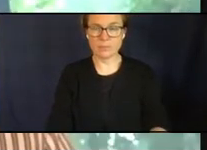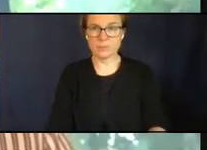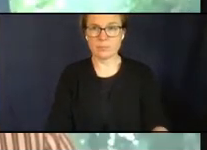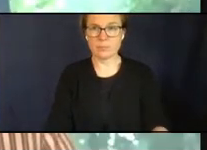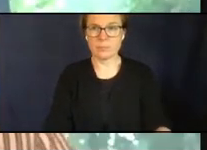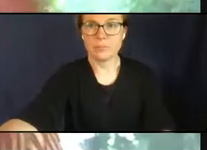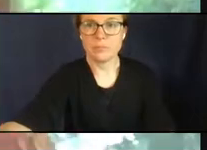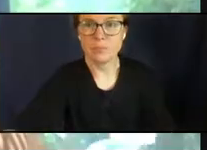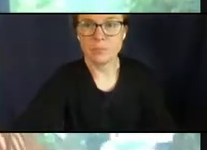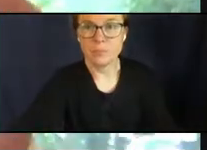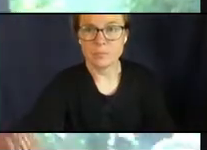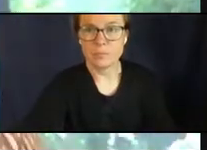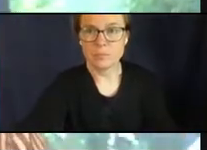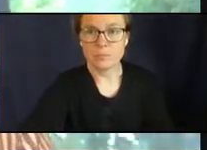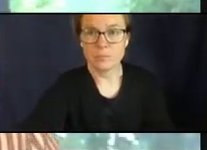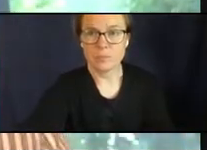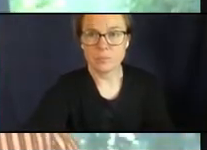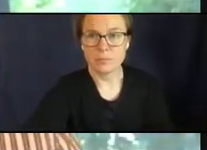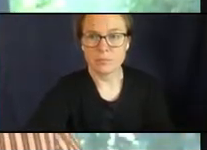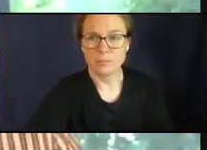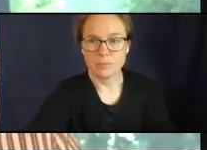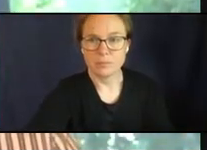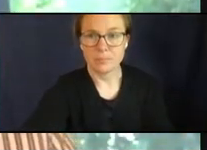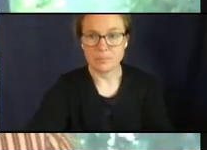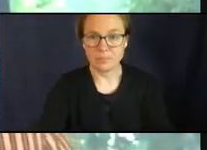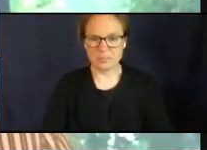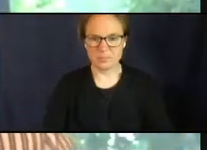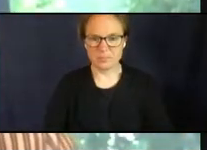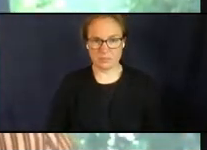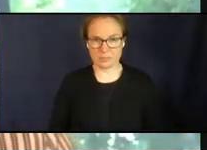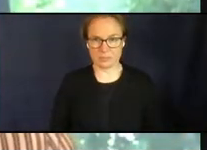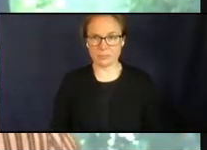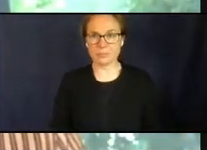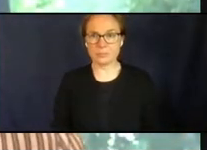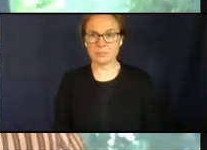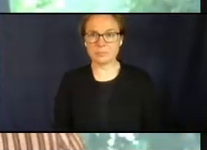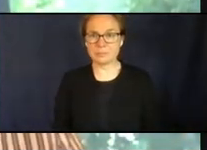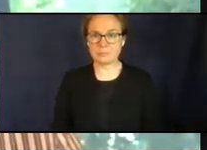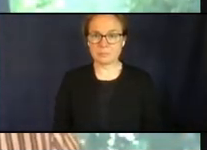When Bridget was speaking from wherever she is,